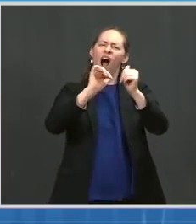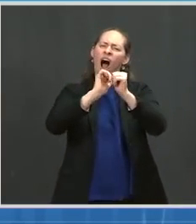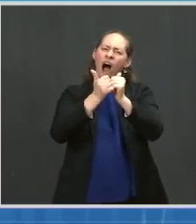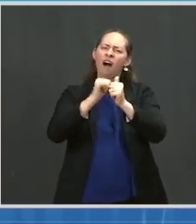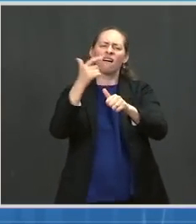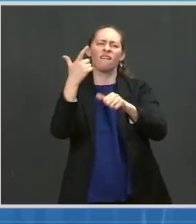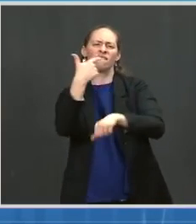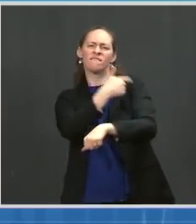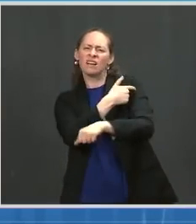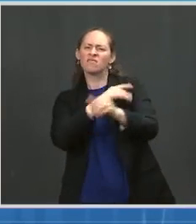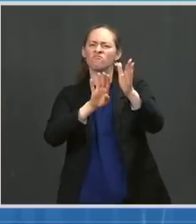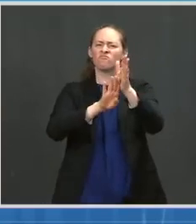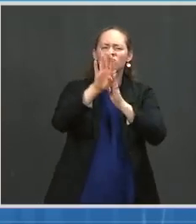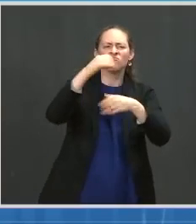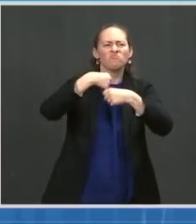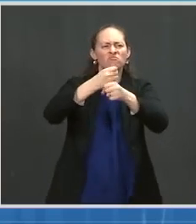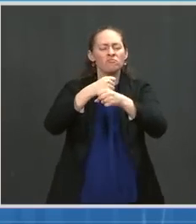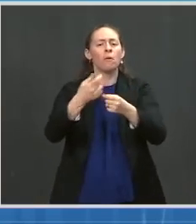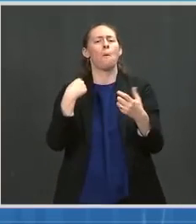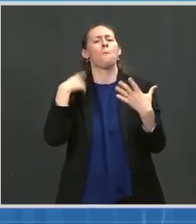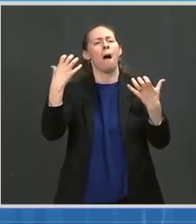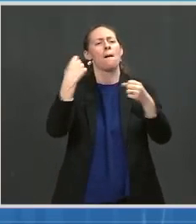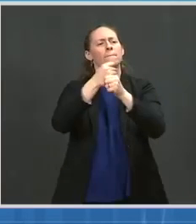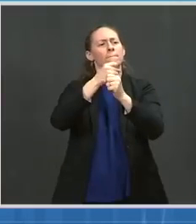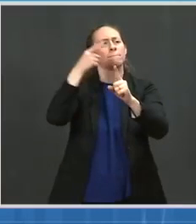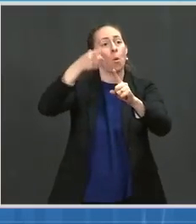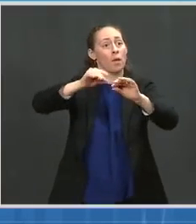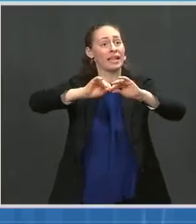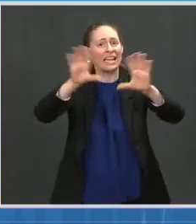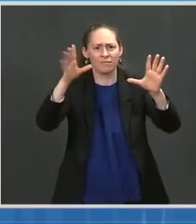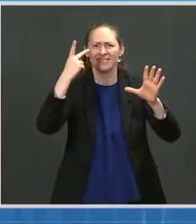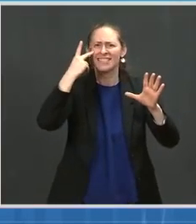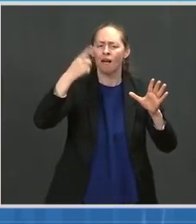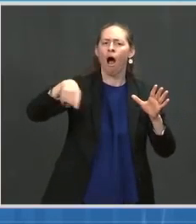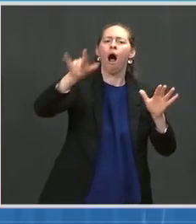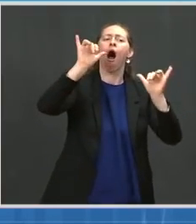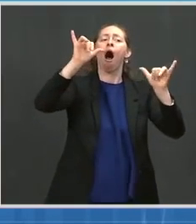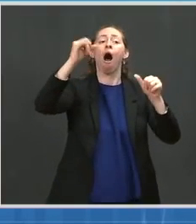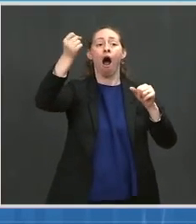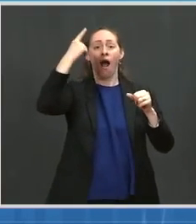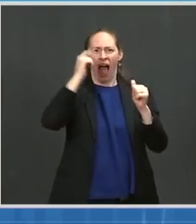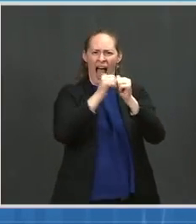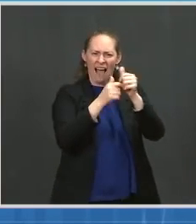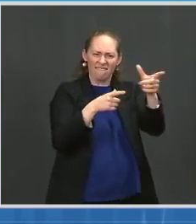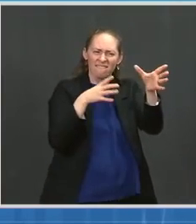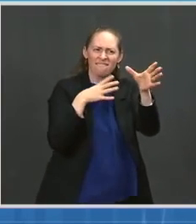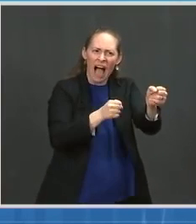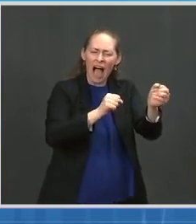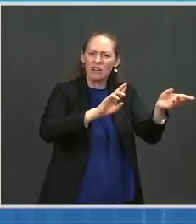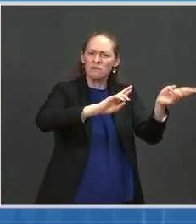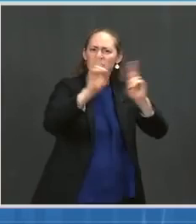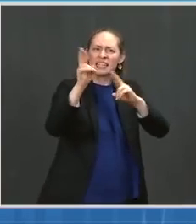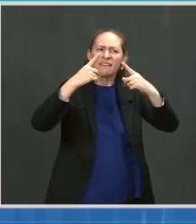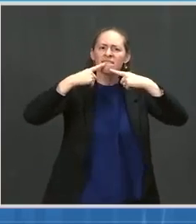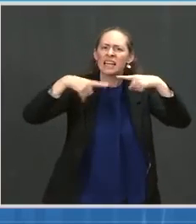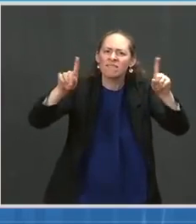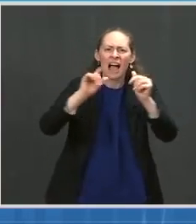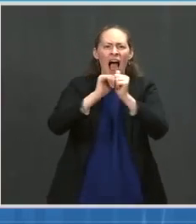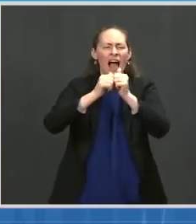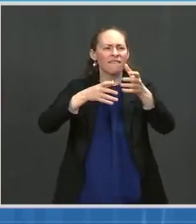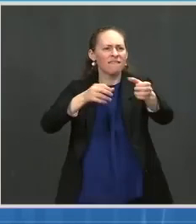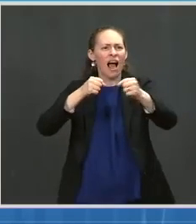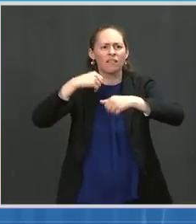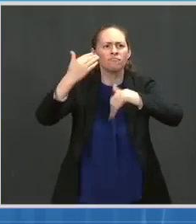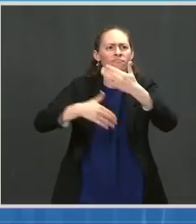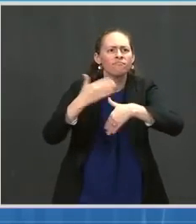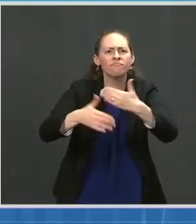line was that the speed and efficiency with which these highly efficacious vaccines were developed and their potential for saving